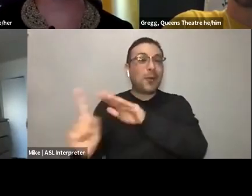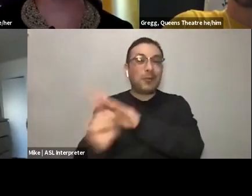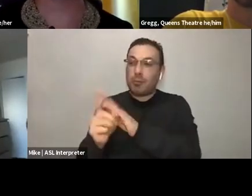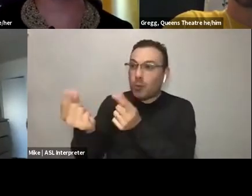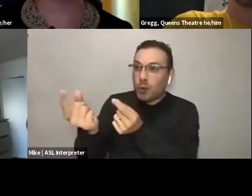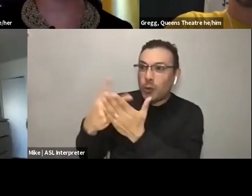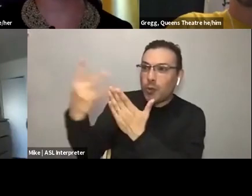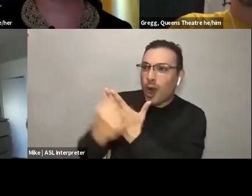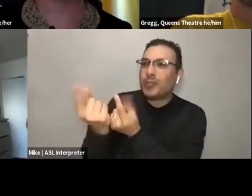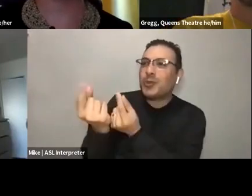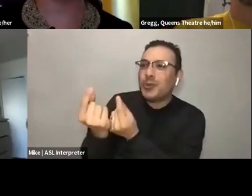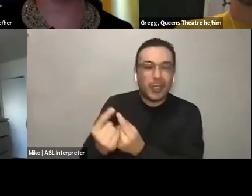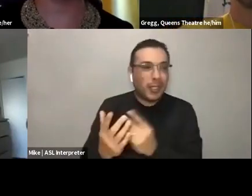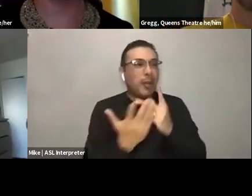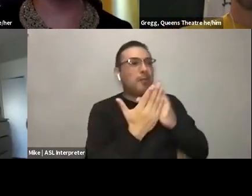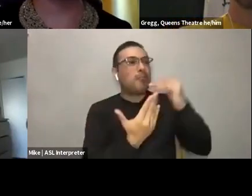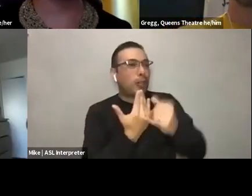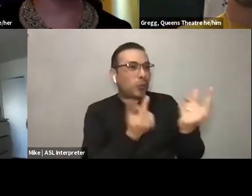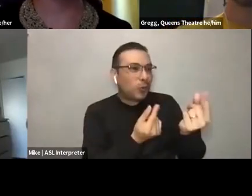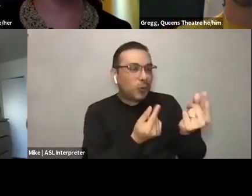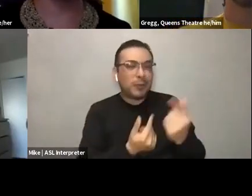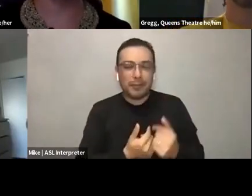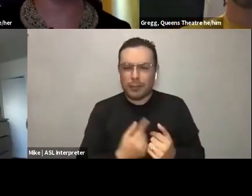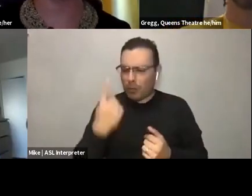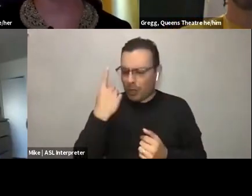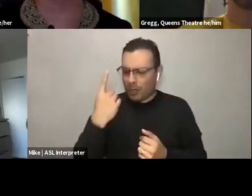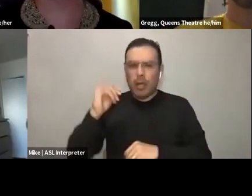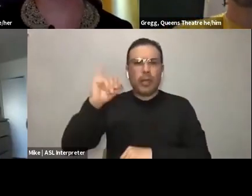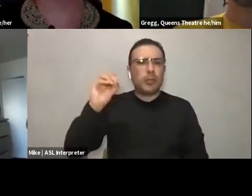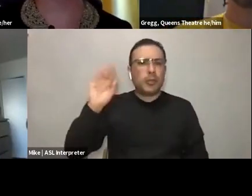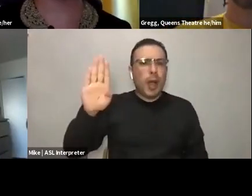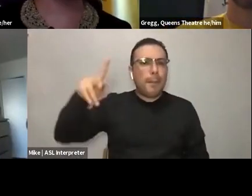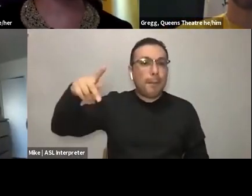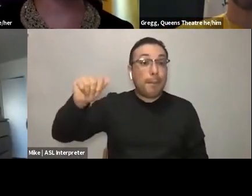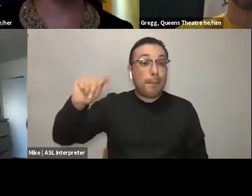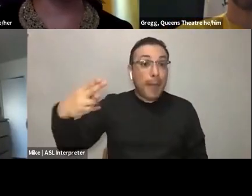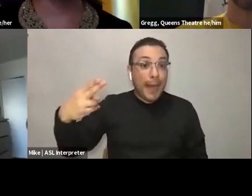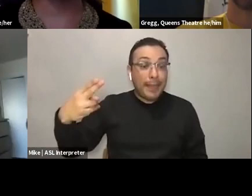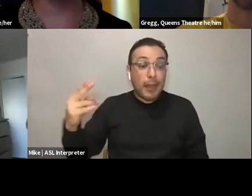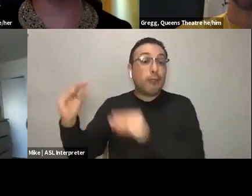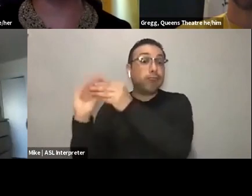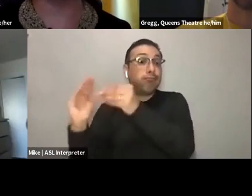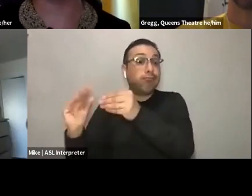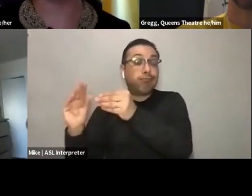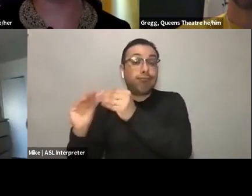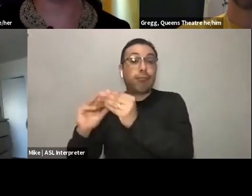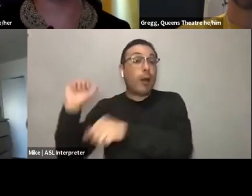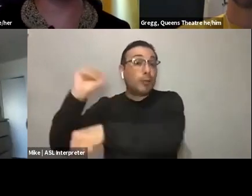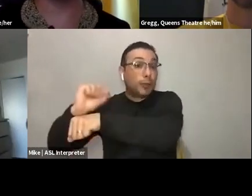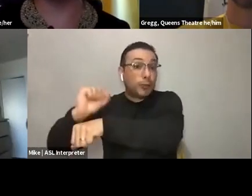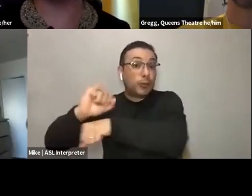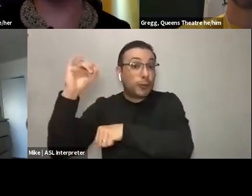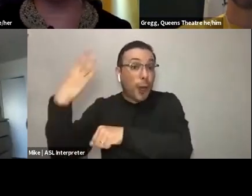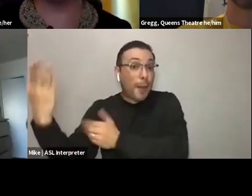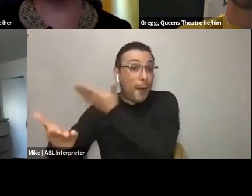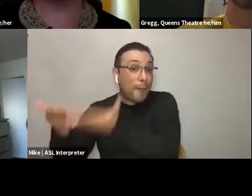some folks, uh, last time I was in a meeting from job path, just talking about, uh, employment, uh, opportunities and how they're